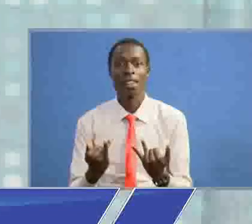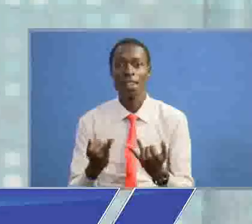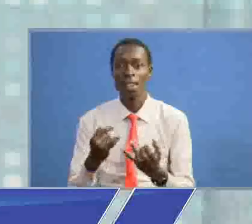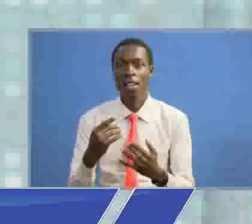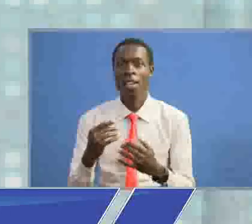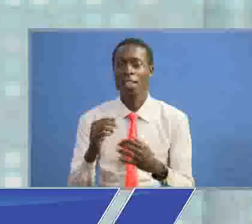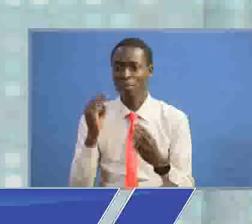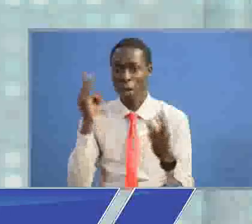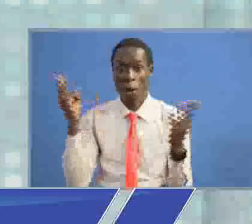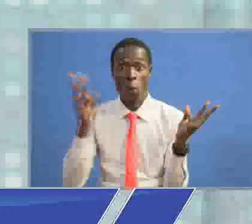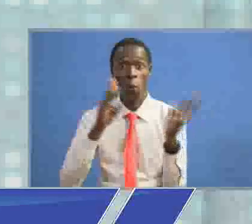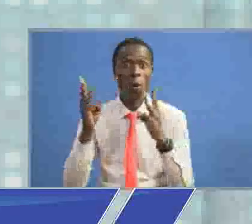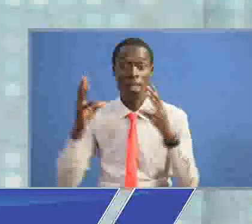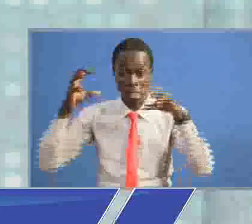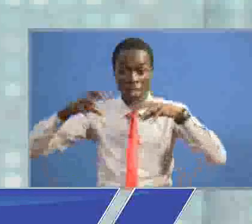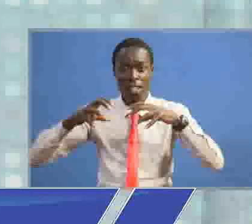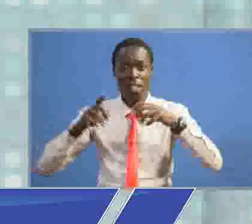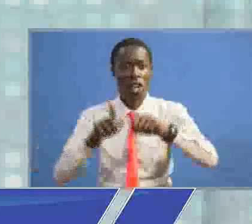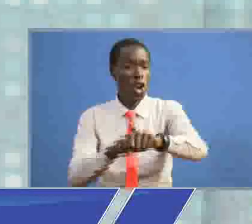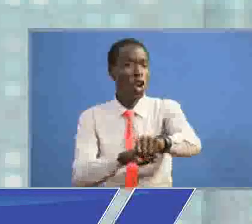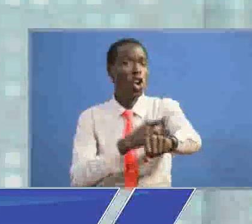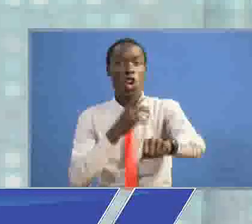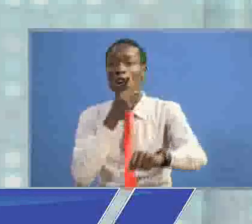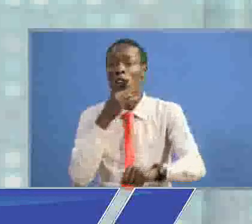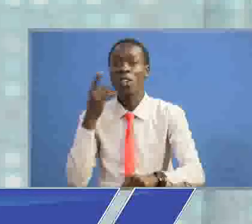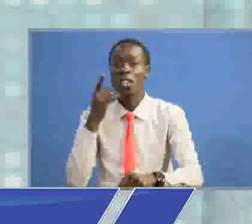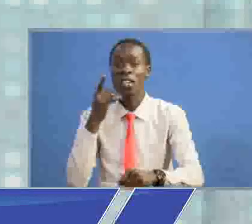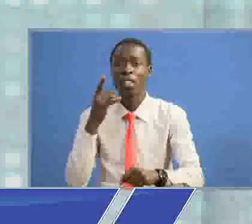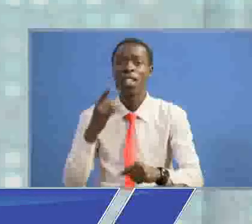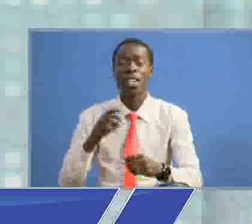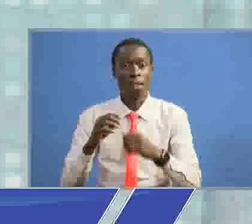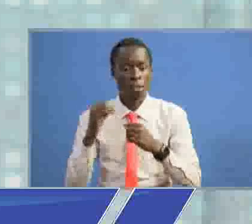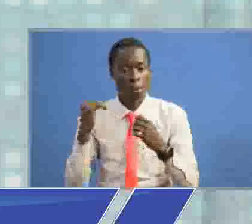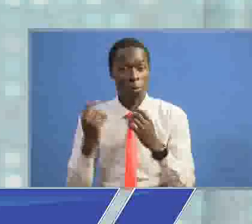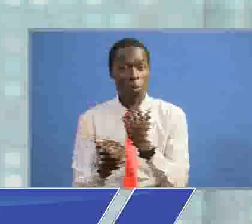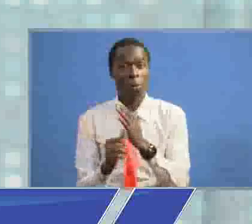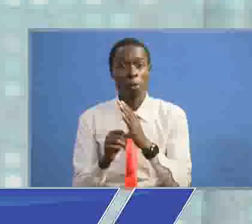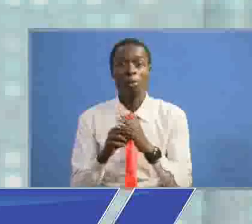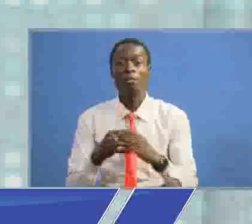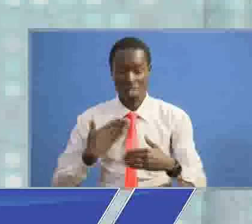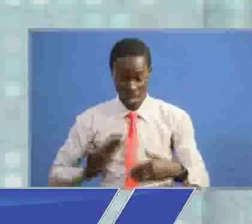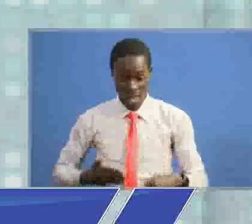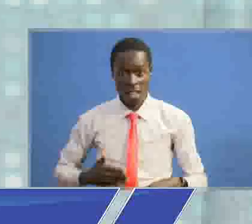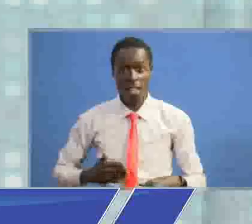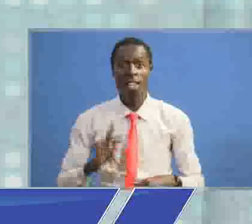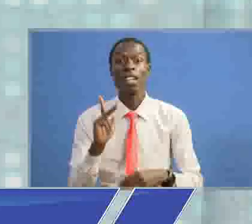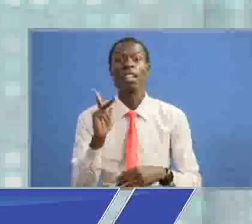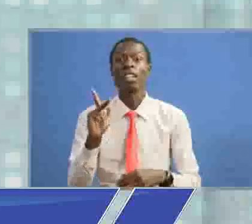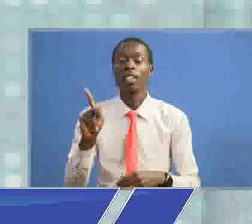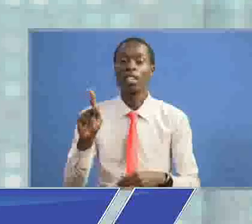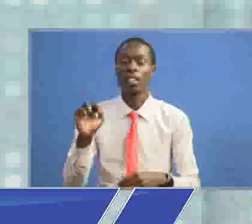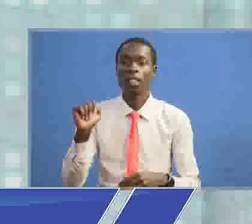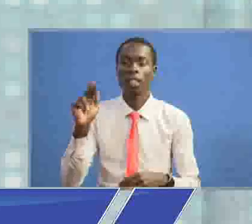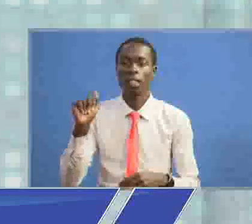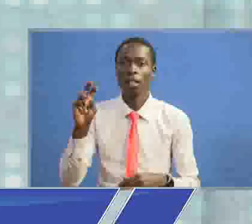this after the weatherman predicted rain after a prolonged drought that forest spy in the country in Tujunga according to the Kenya Met department